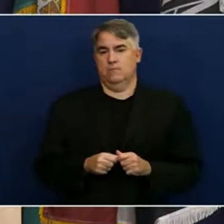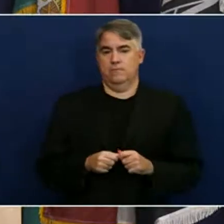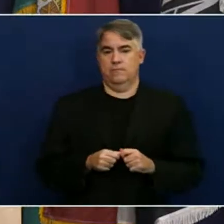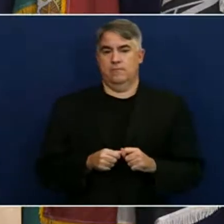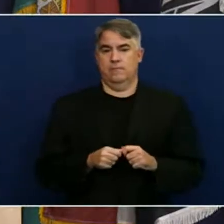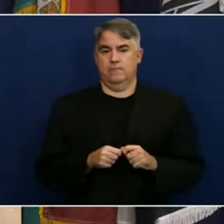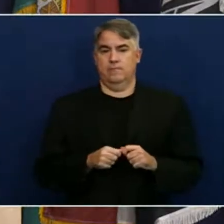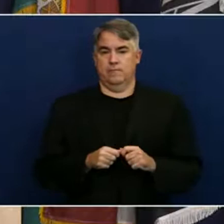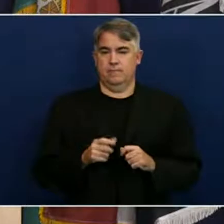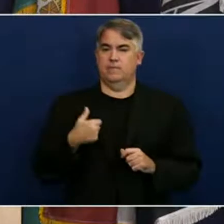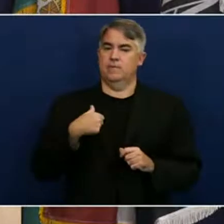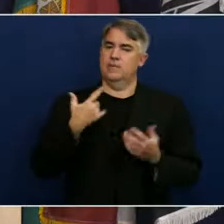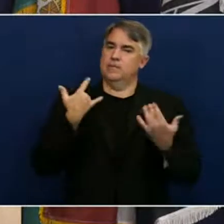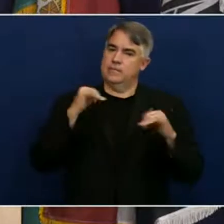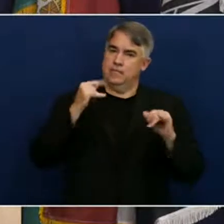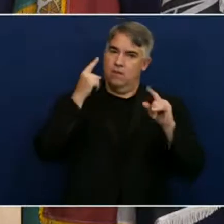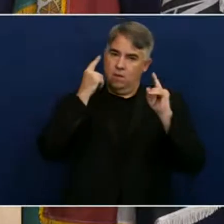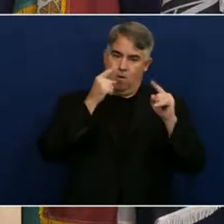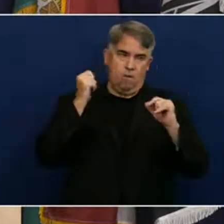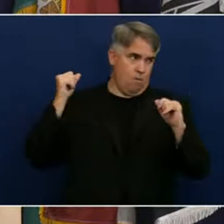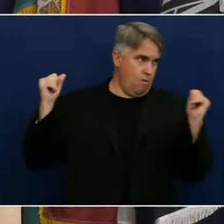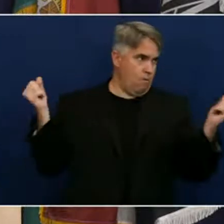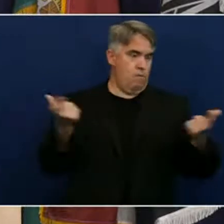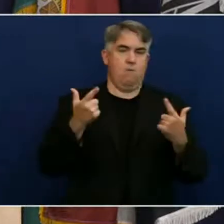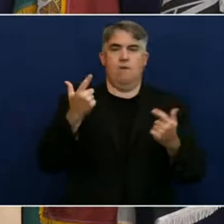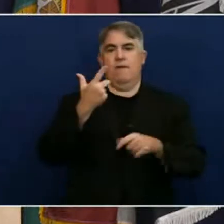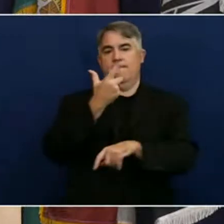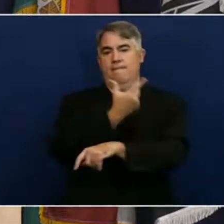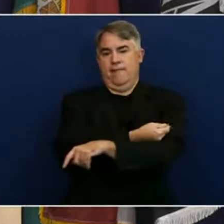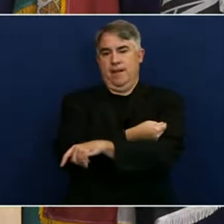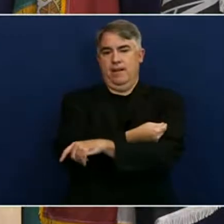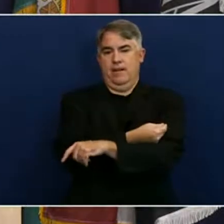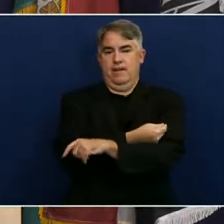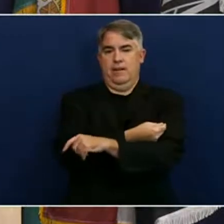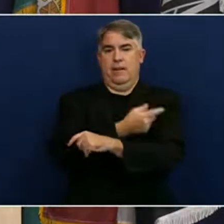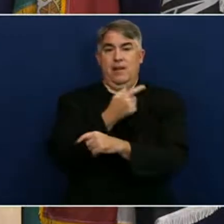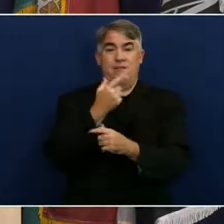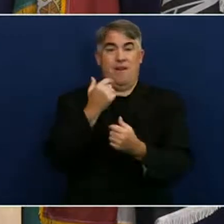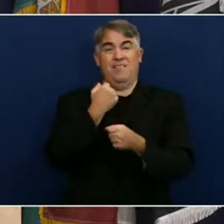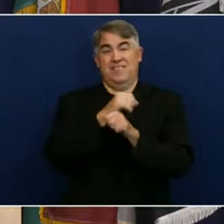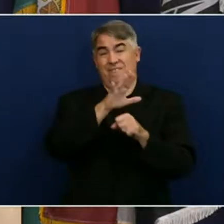potential life-saving potential that comes from people getting vaccinated. We know the impact on